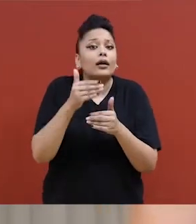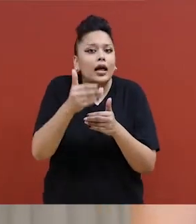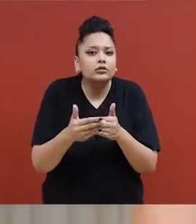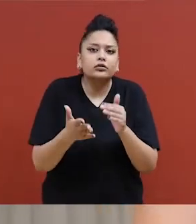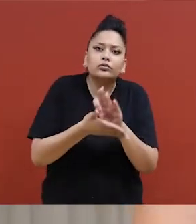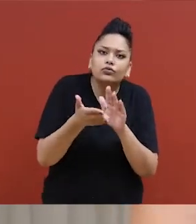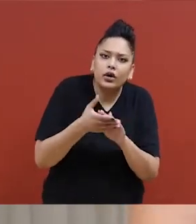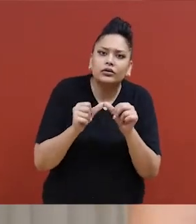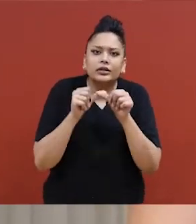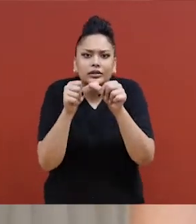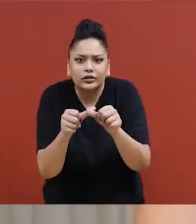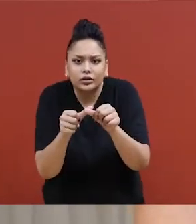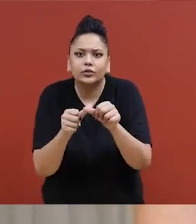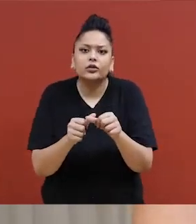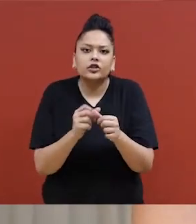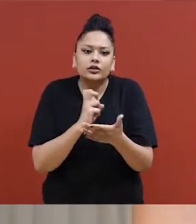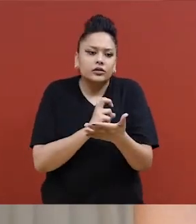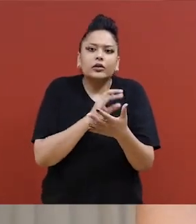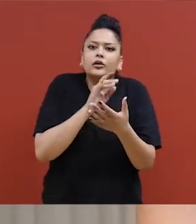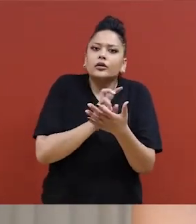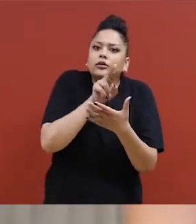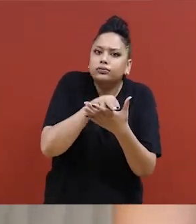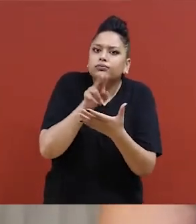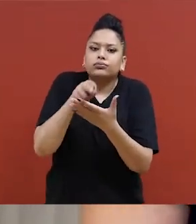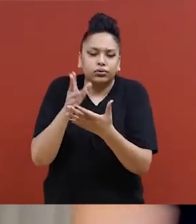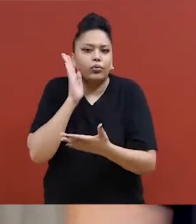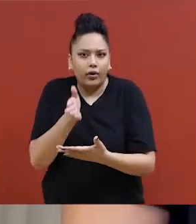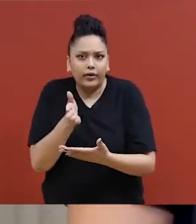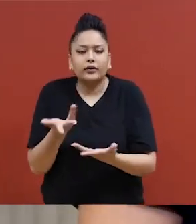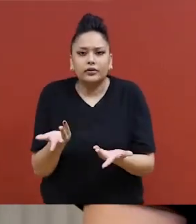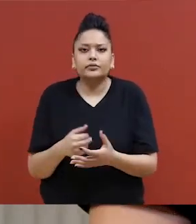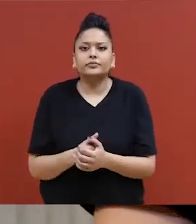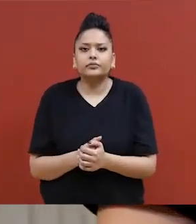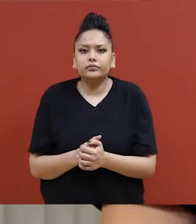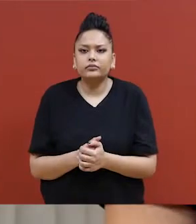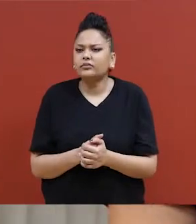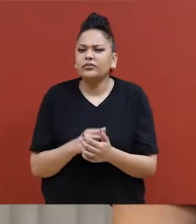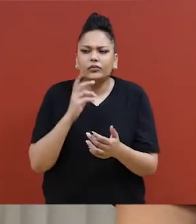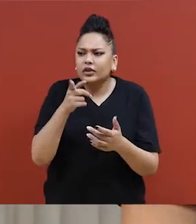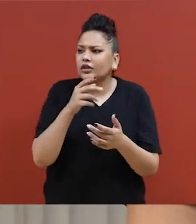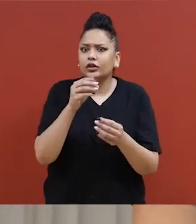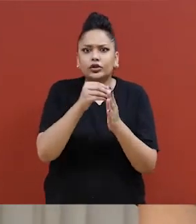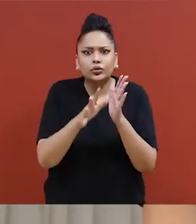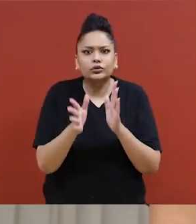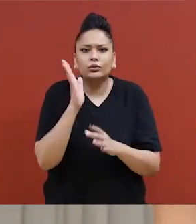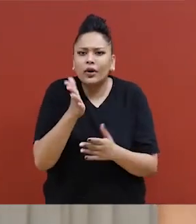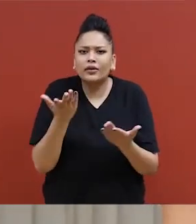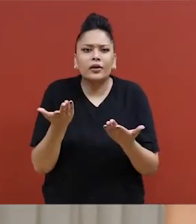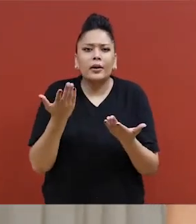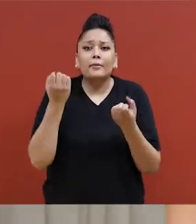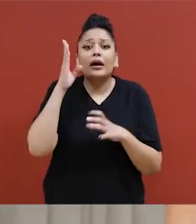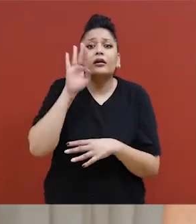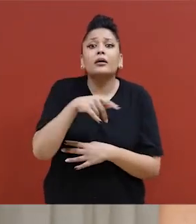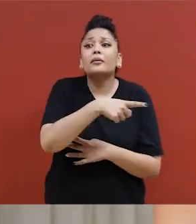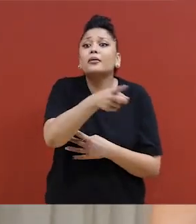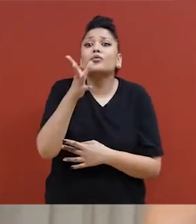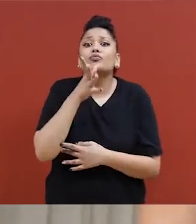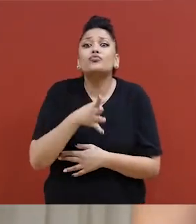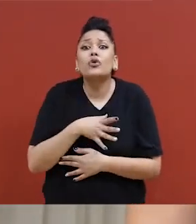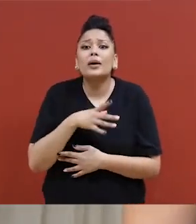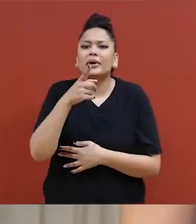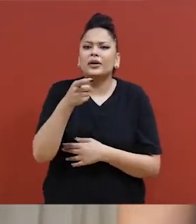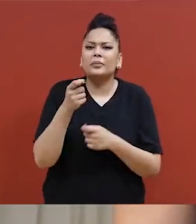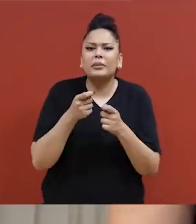the program according to who is in the room right now. I know so many women who have